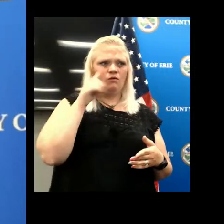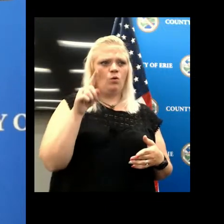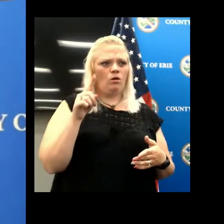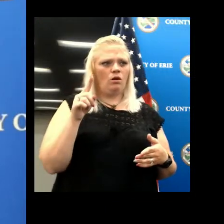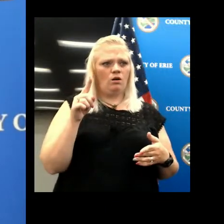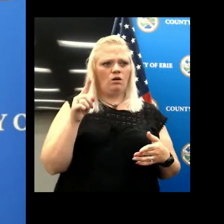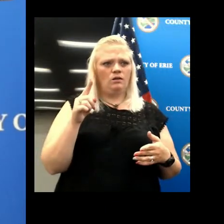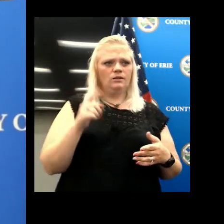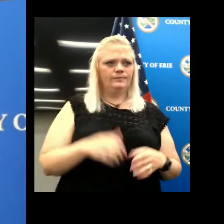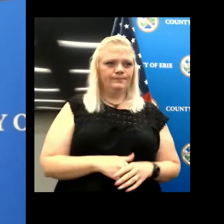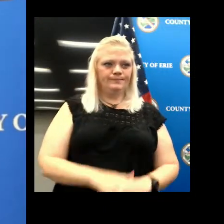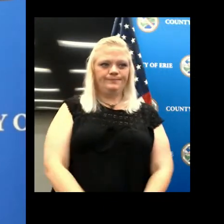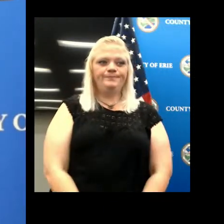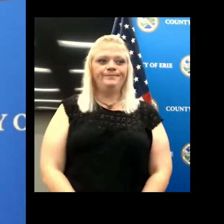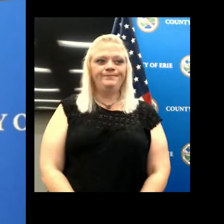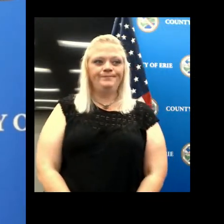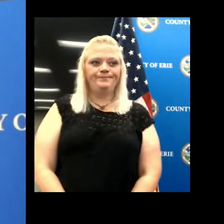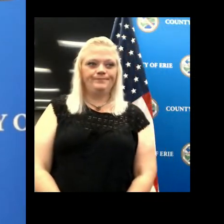past,